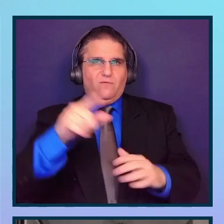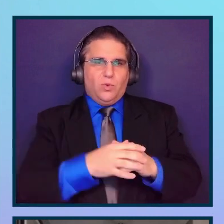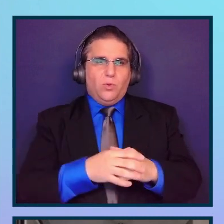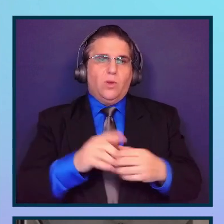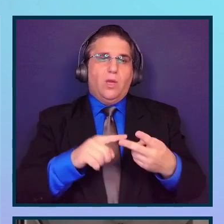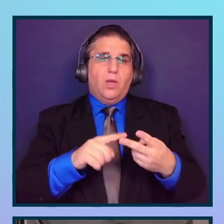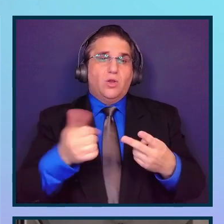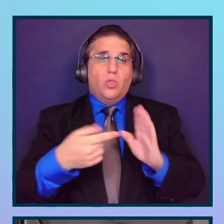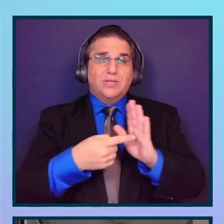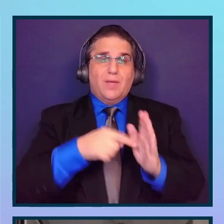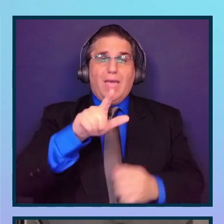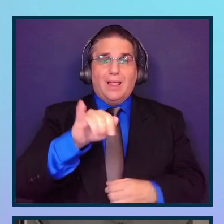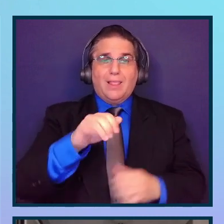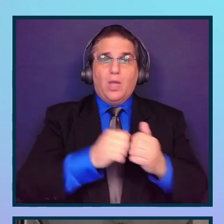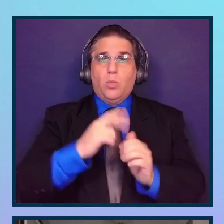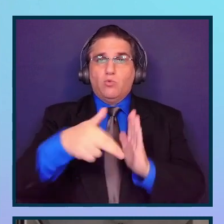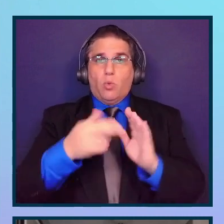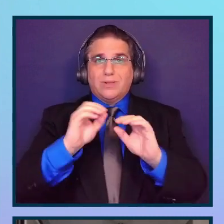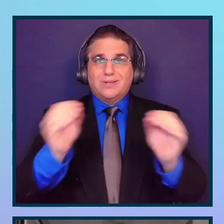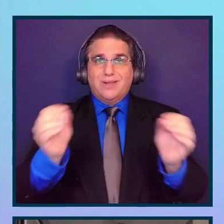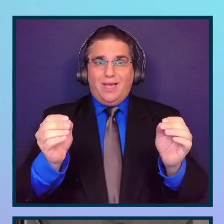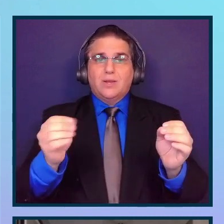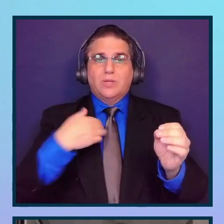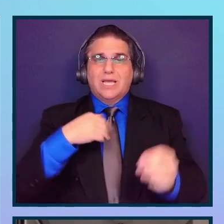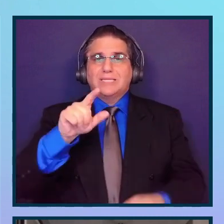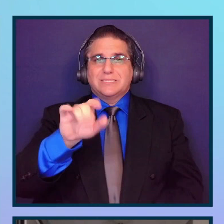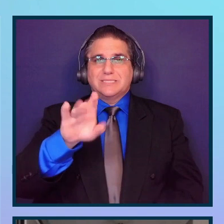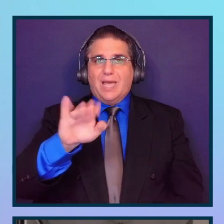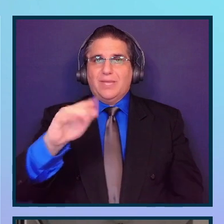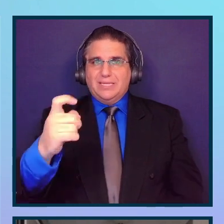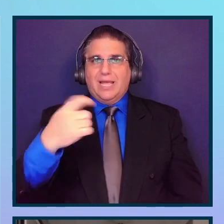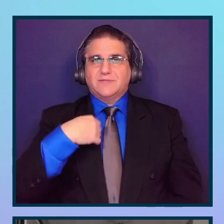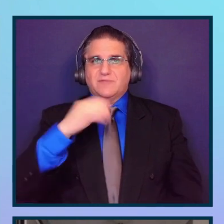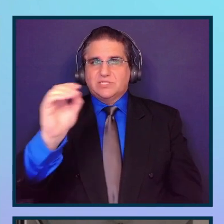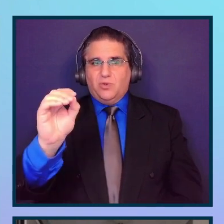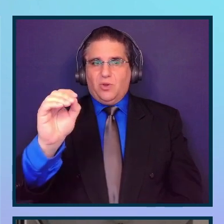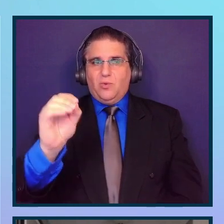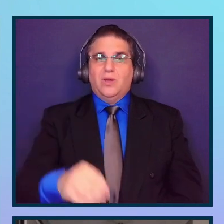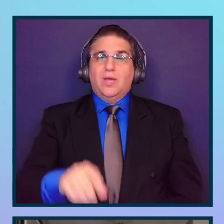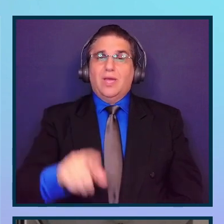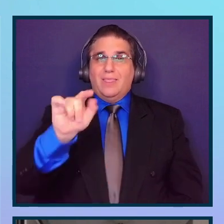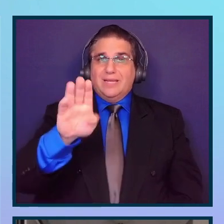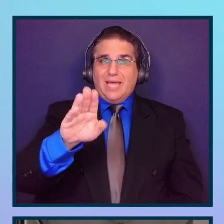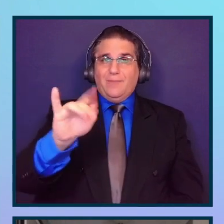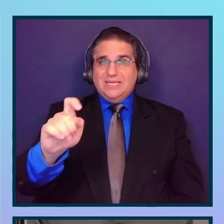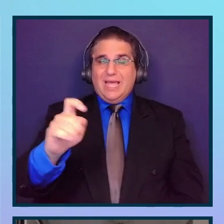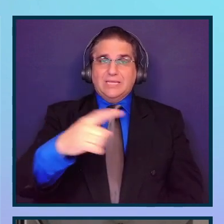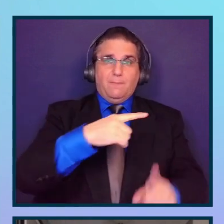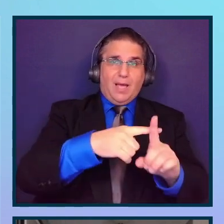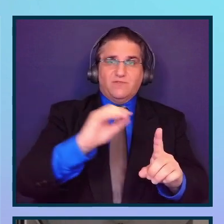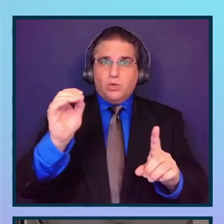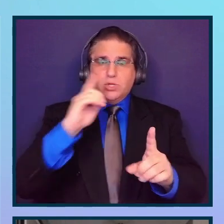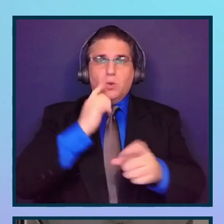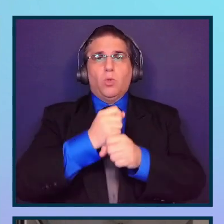another example of an LI with role none, which has a tab index of 0. Any tab index, positive or 0 tab index, will cause